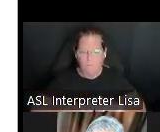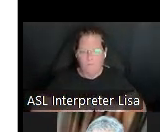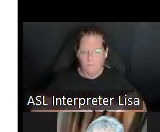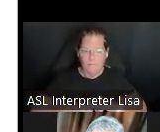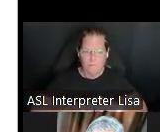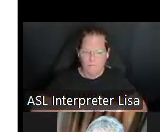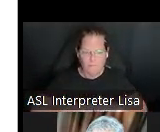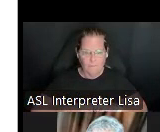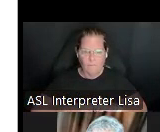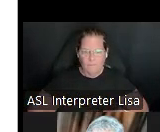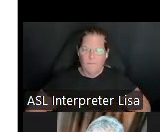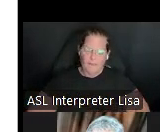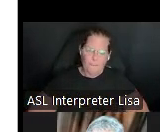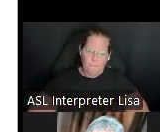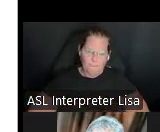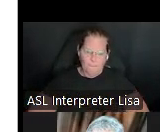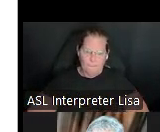anything